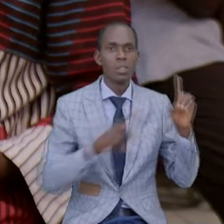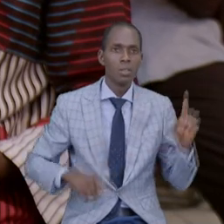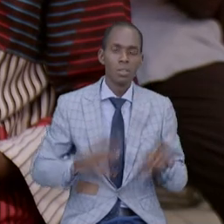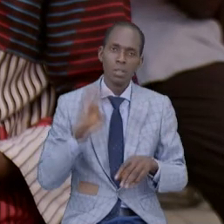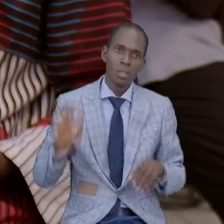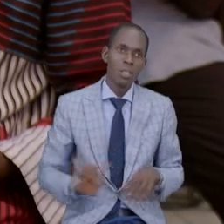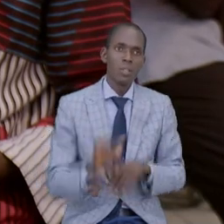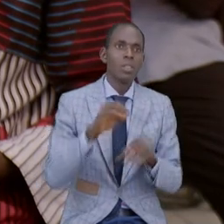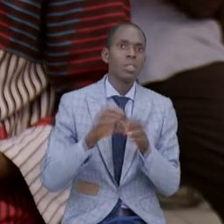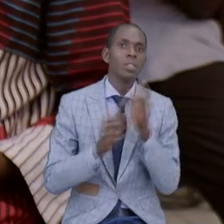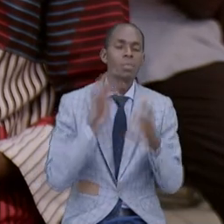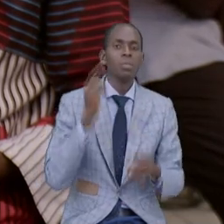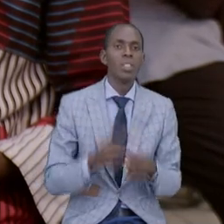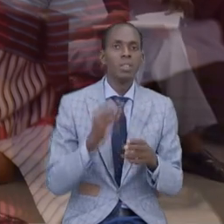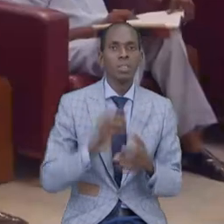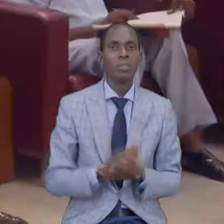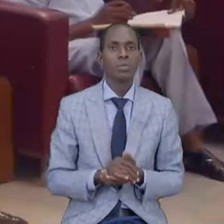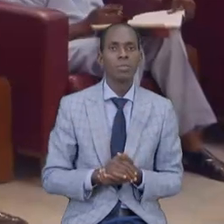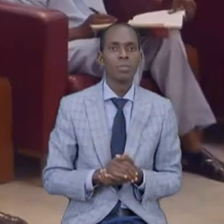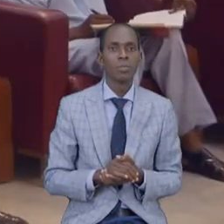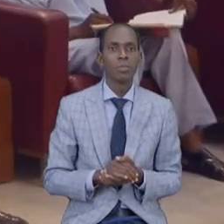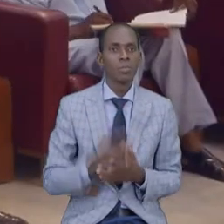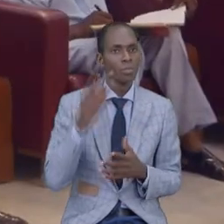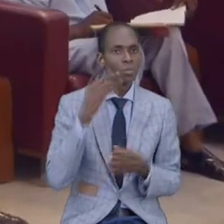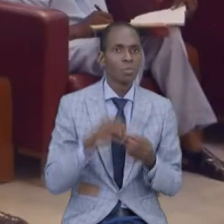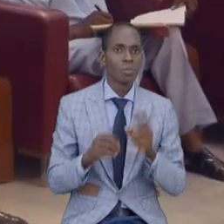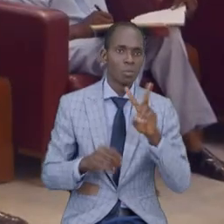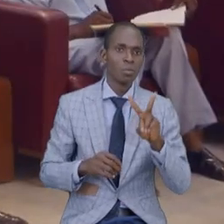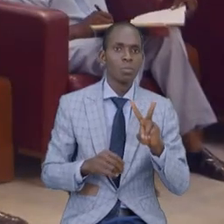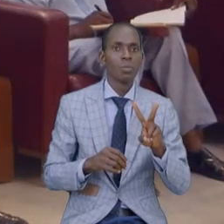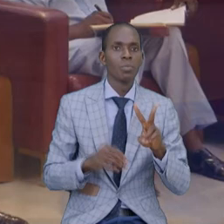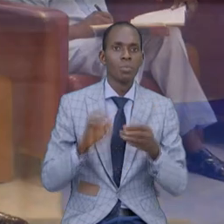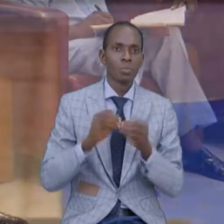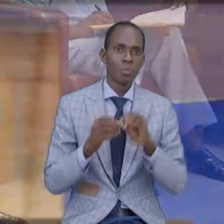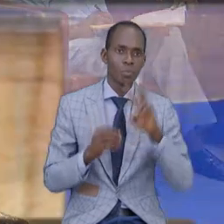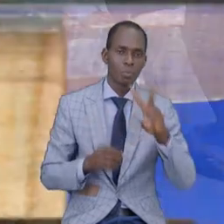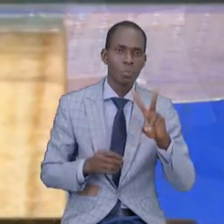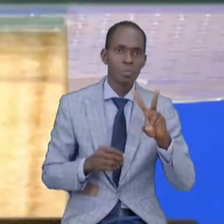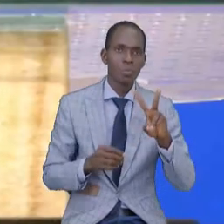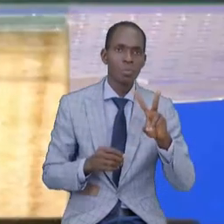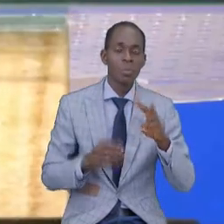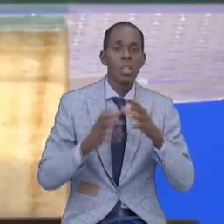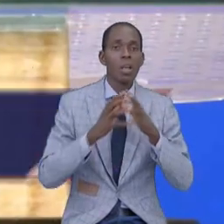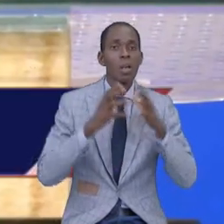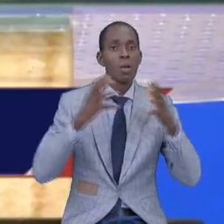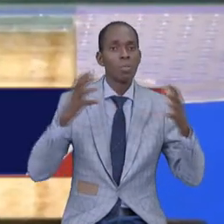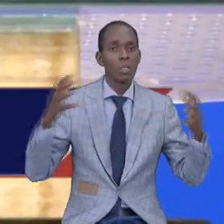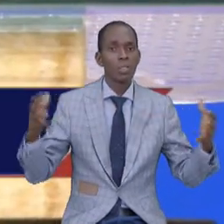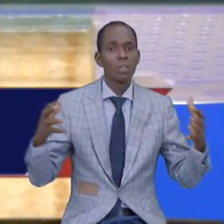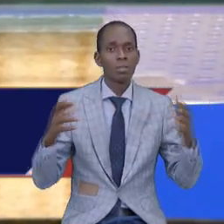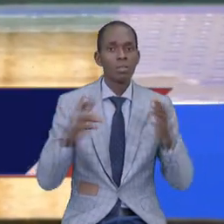in Jesus' name. Look at number two here. Number two, abundant